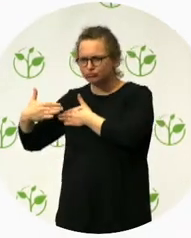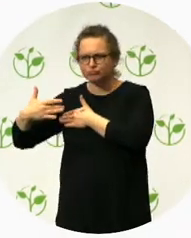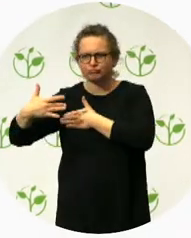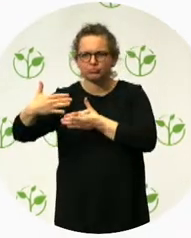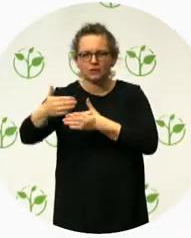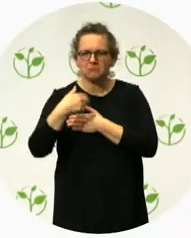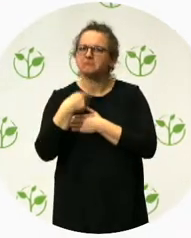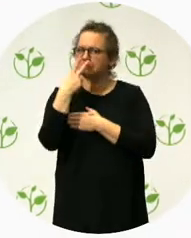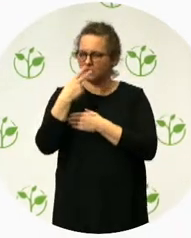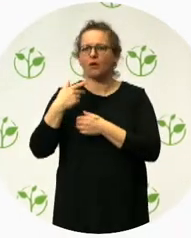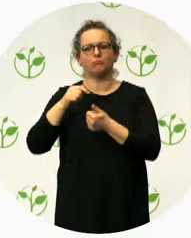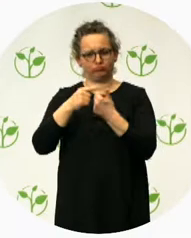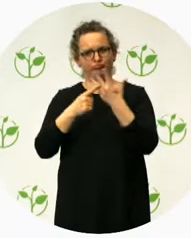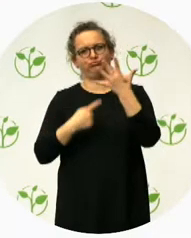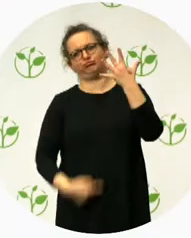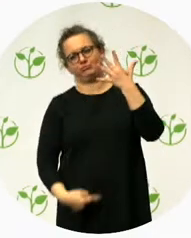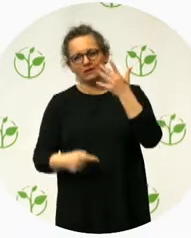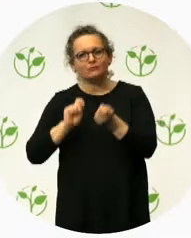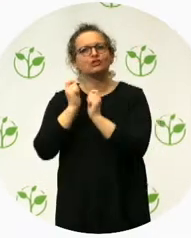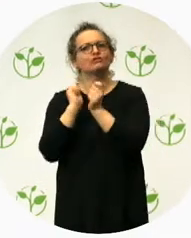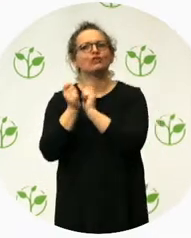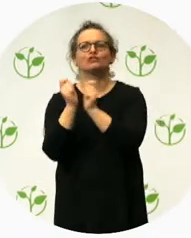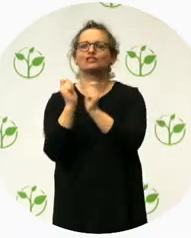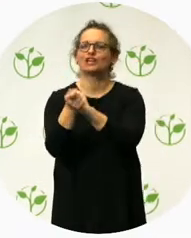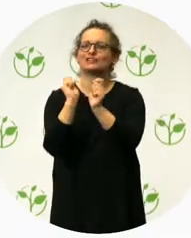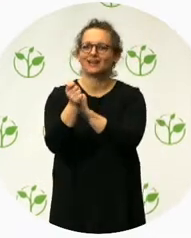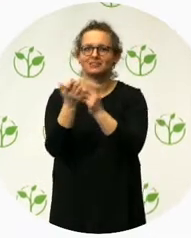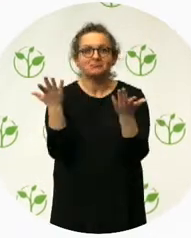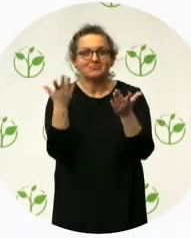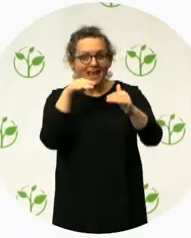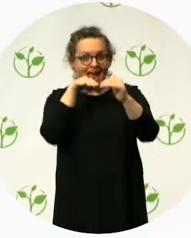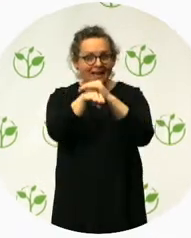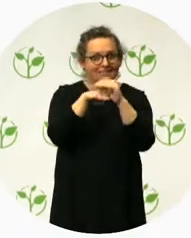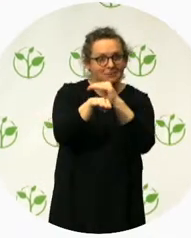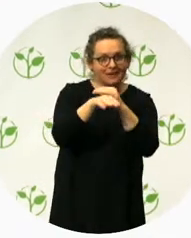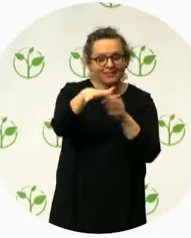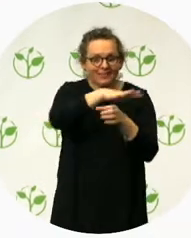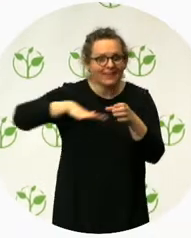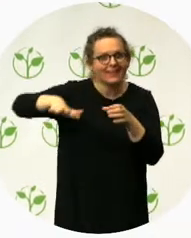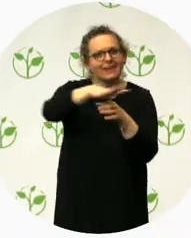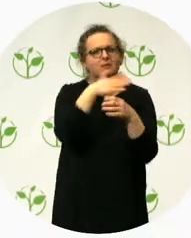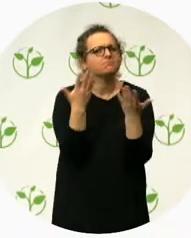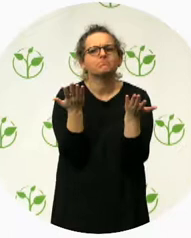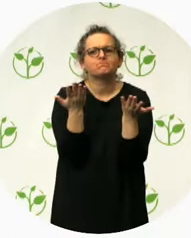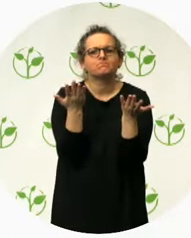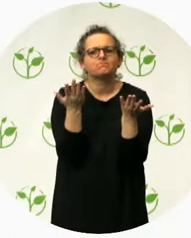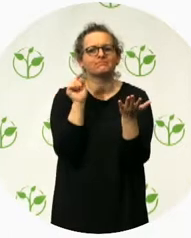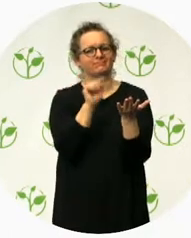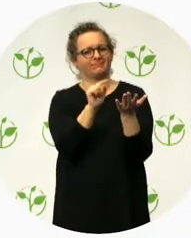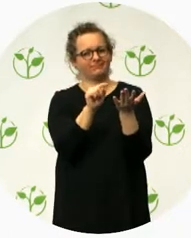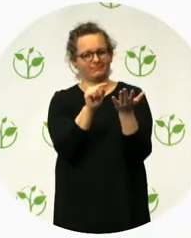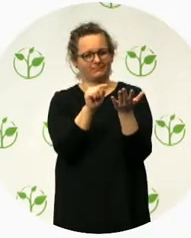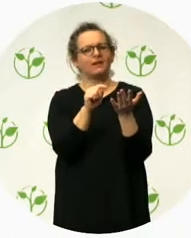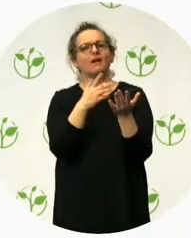accessibility. As many of you know, in 2012, the Austrian federal government adopted a